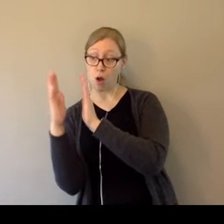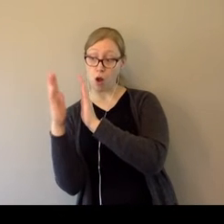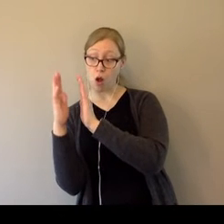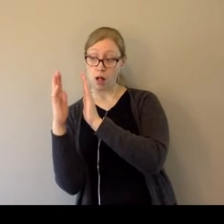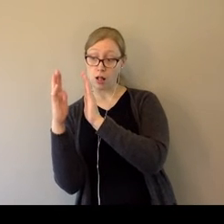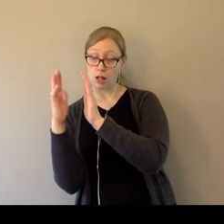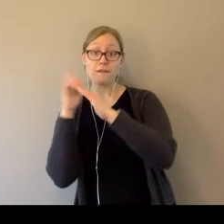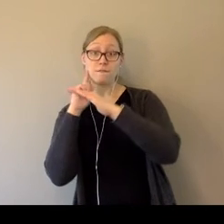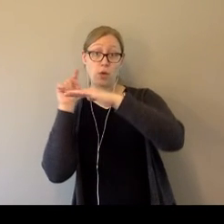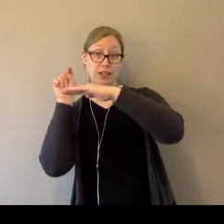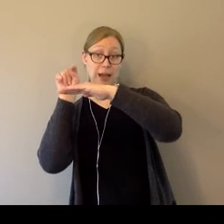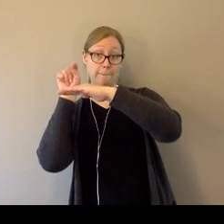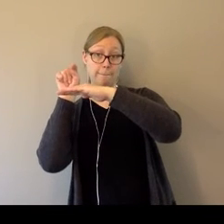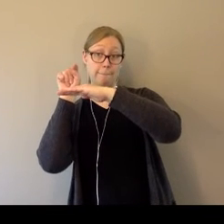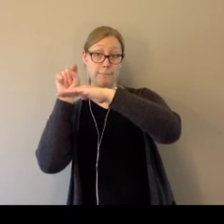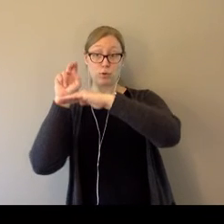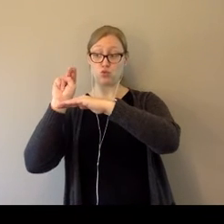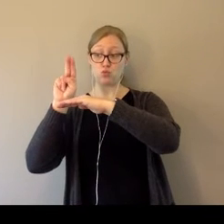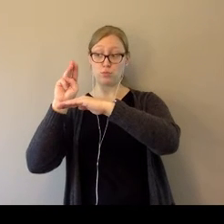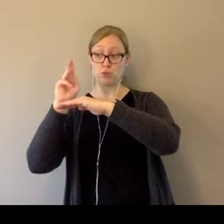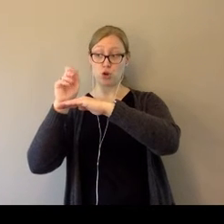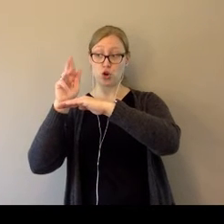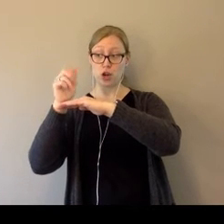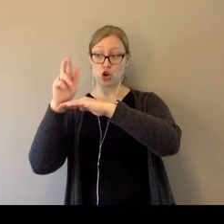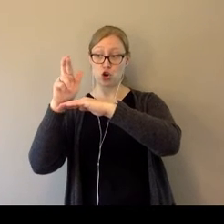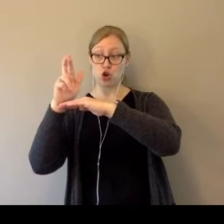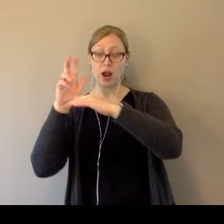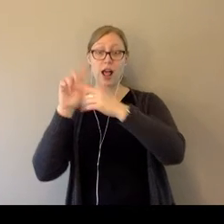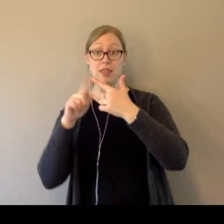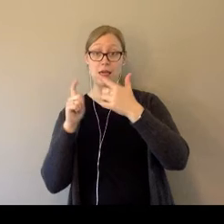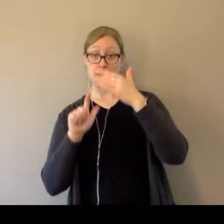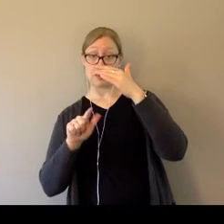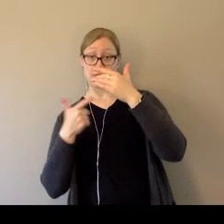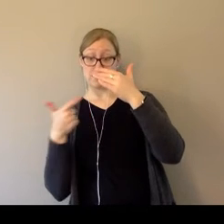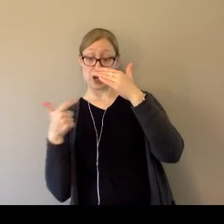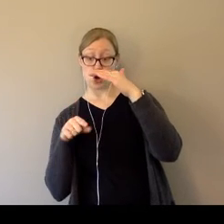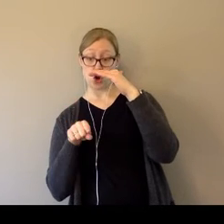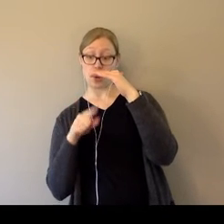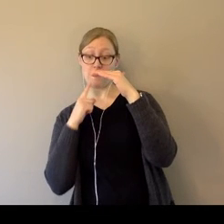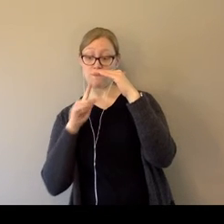the larger figure corresponding side for the denominator,